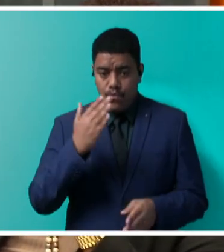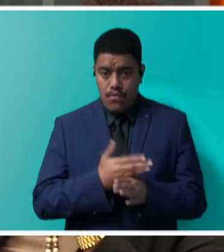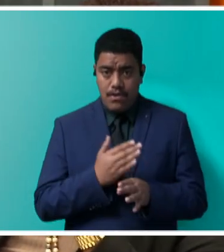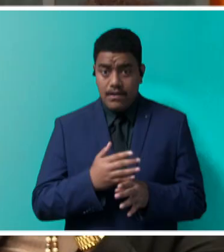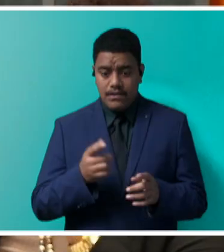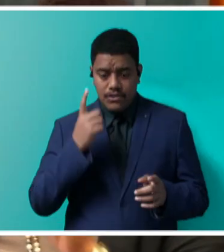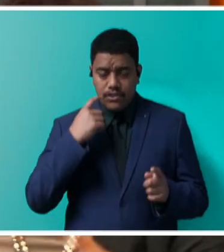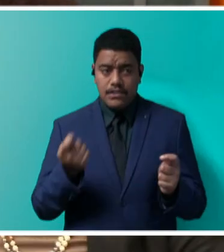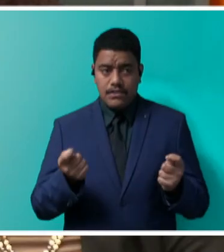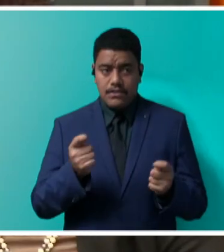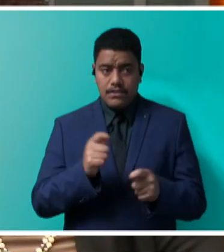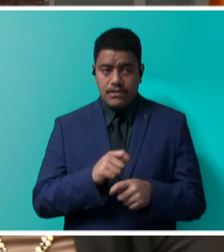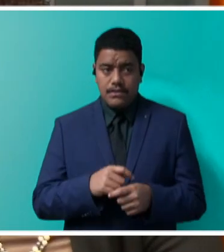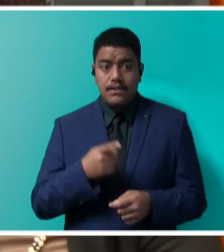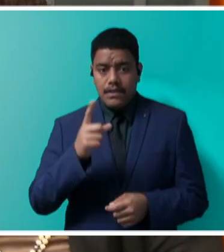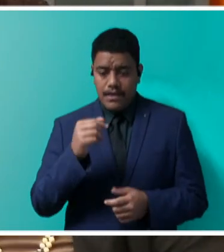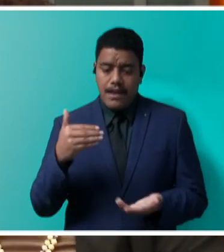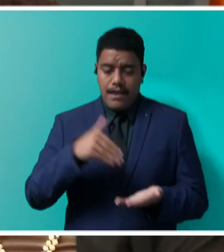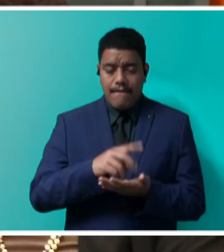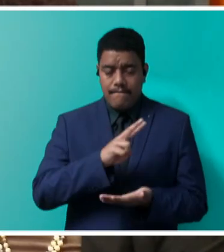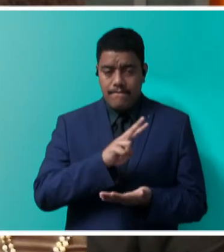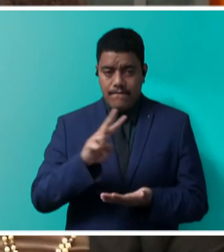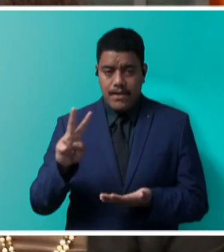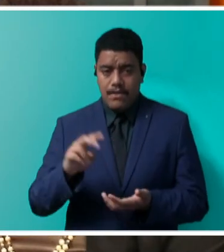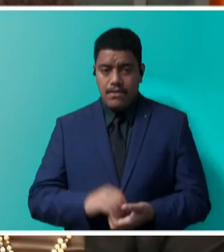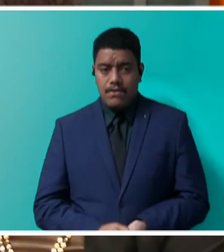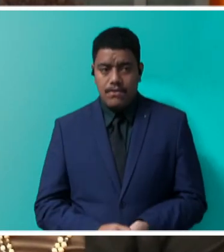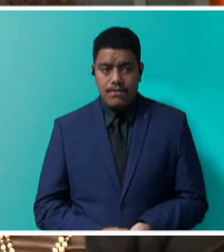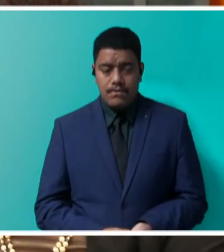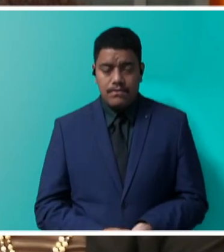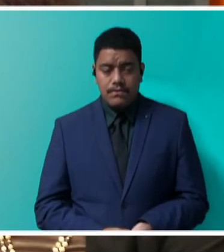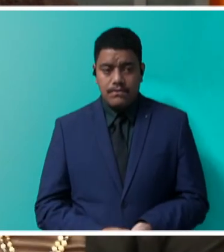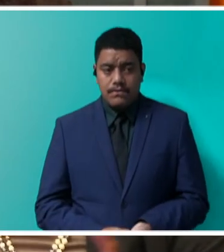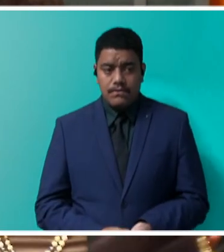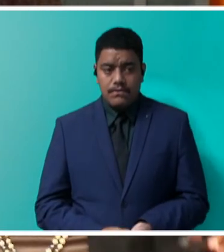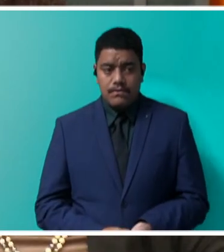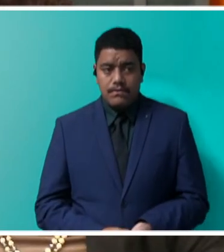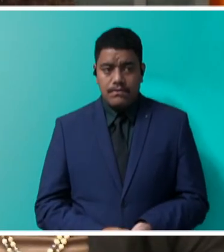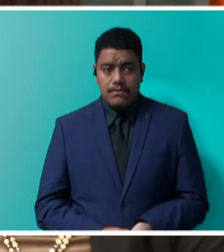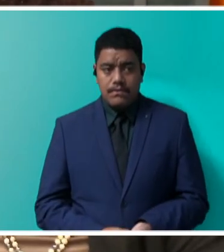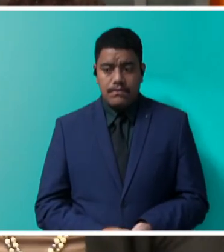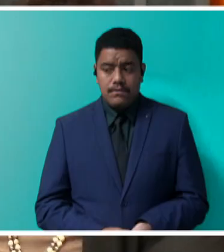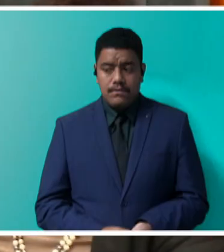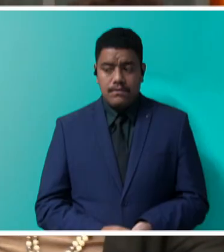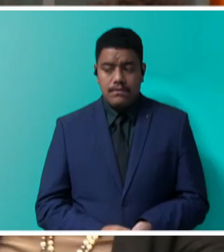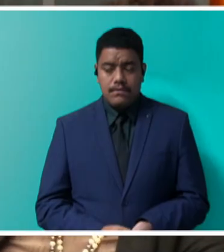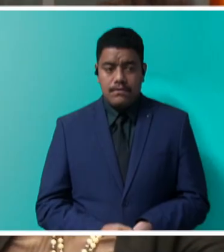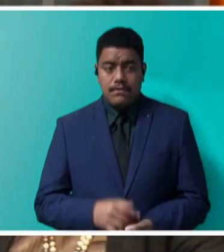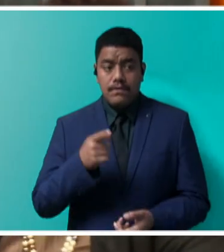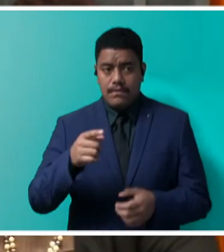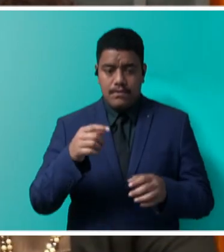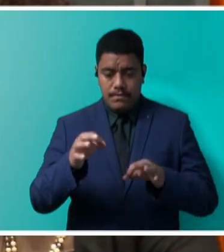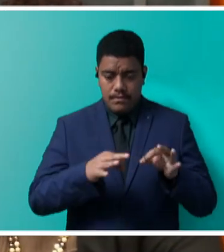transformation, and adding in value to the facility so that it takes the load off the work of CWF in terms